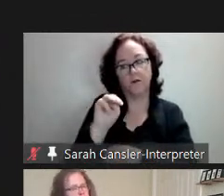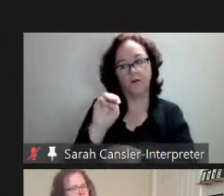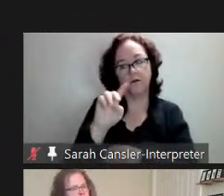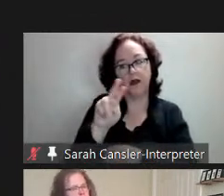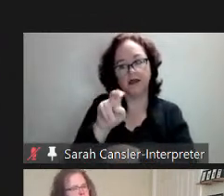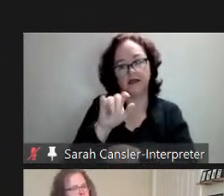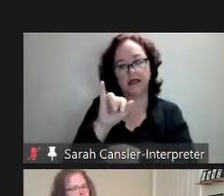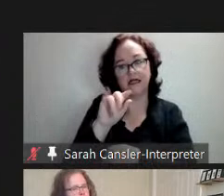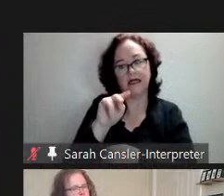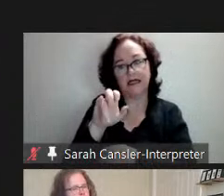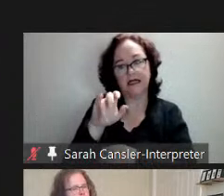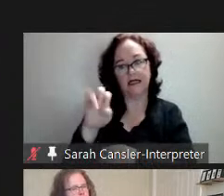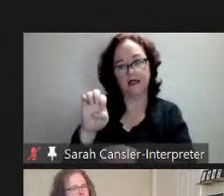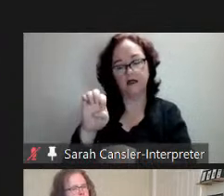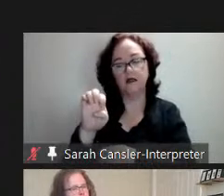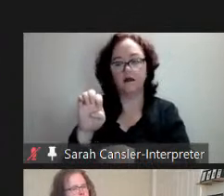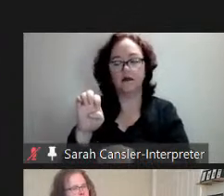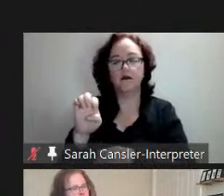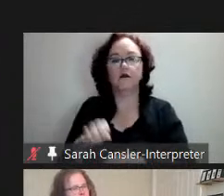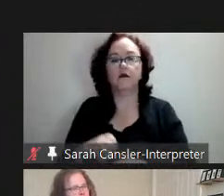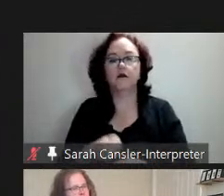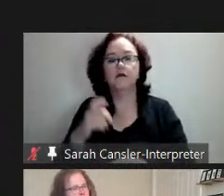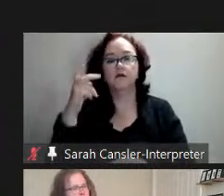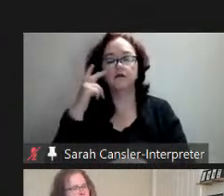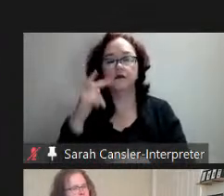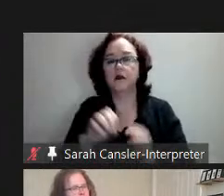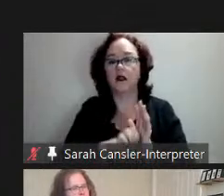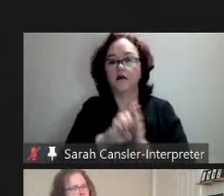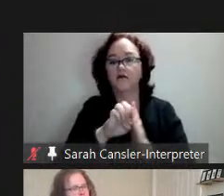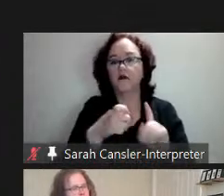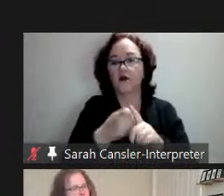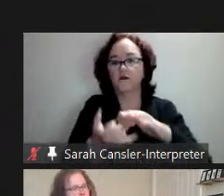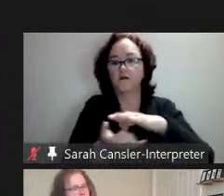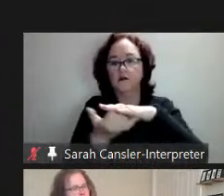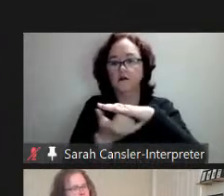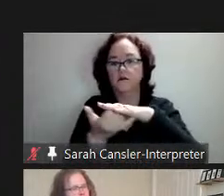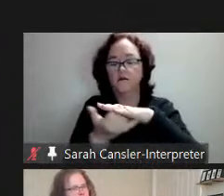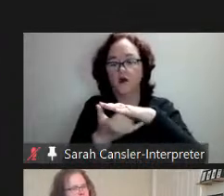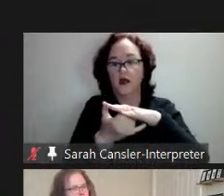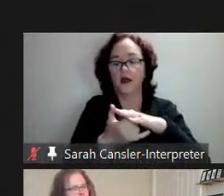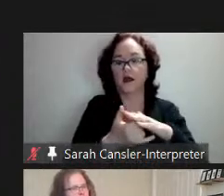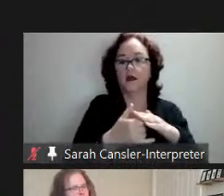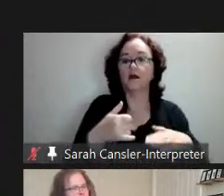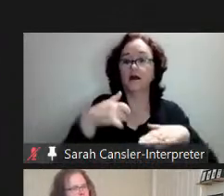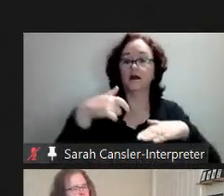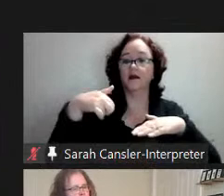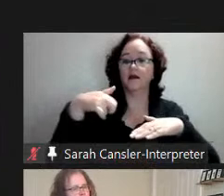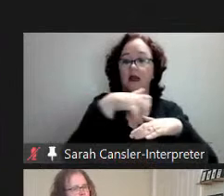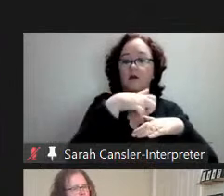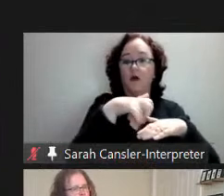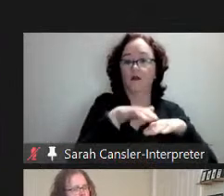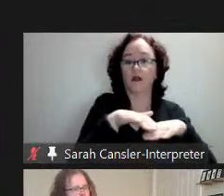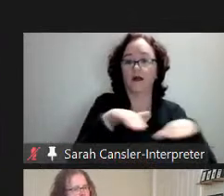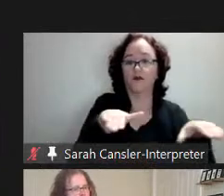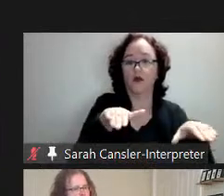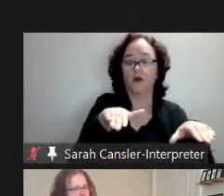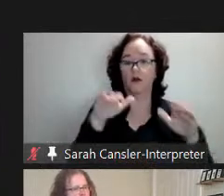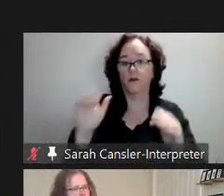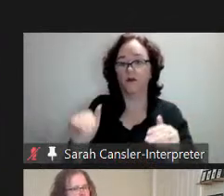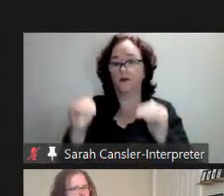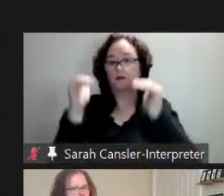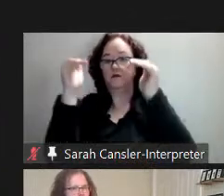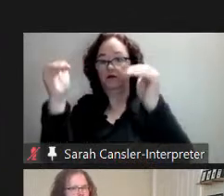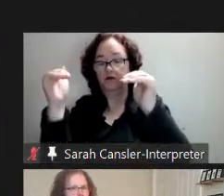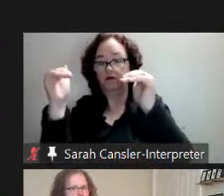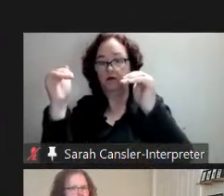this is the elevator for the subway that would go from sidewalk level to the mezzanine level. And if you would like to go to